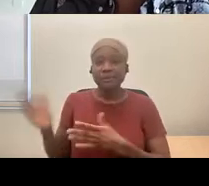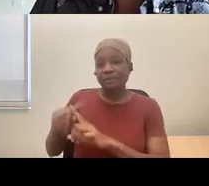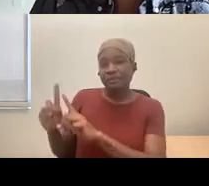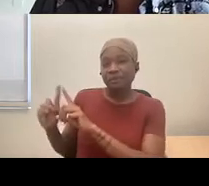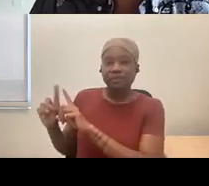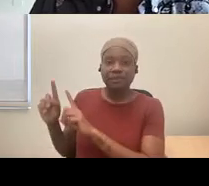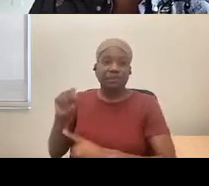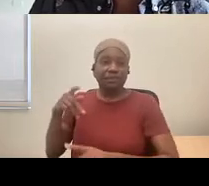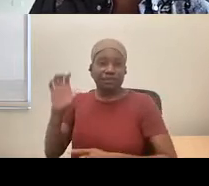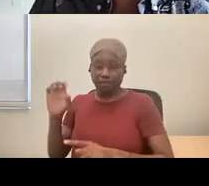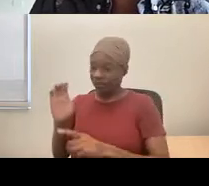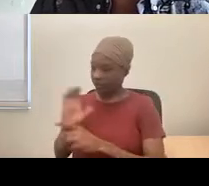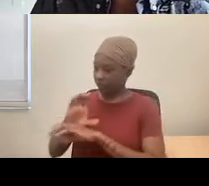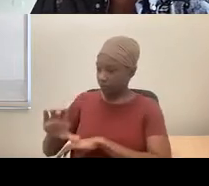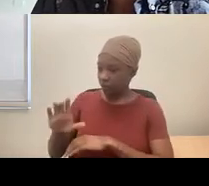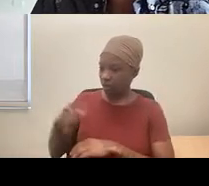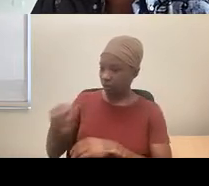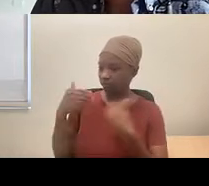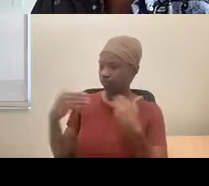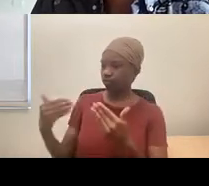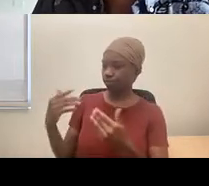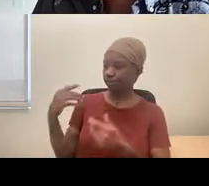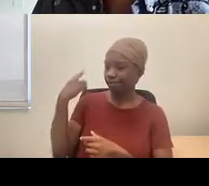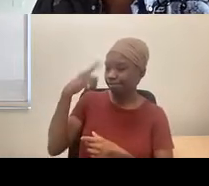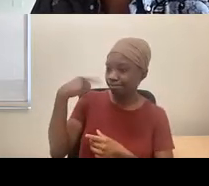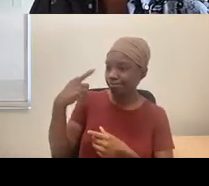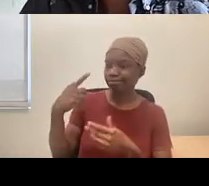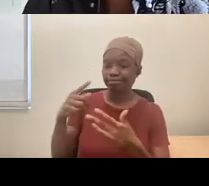to use their biometric locks.